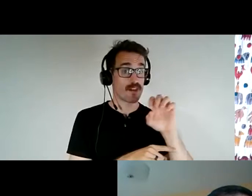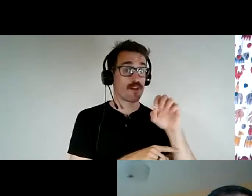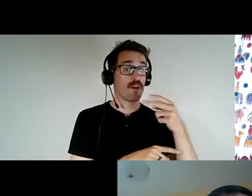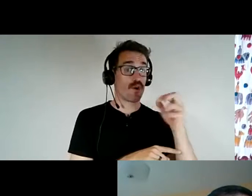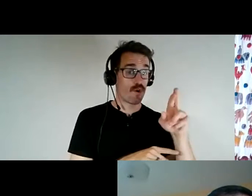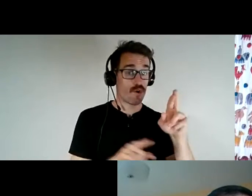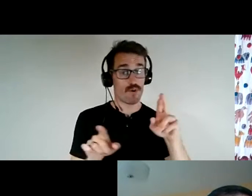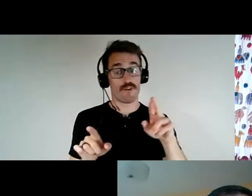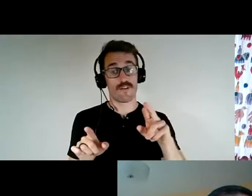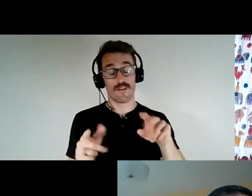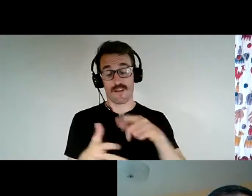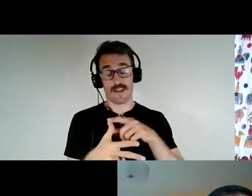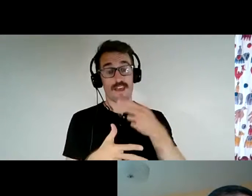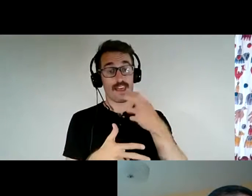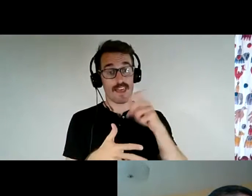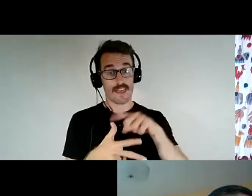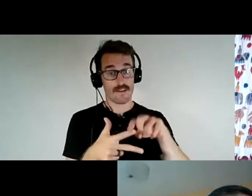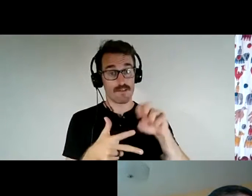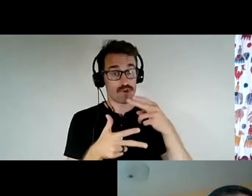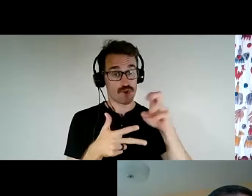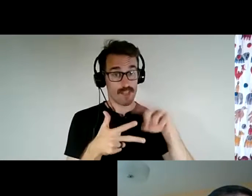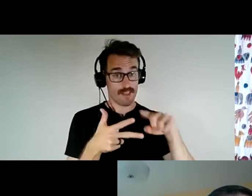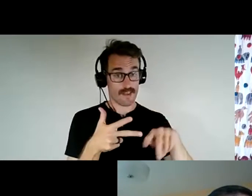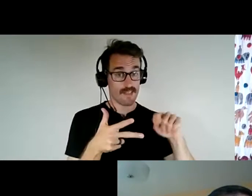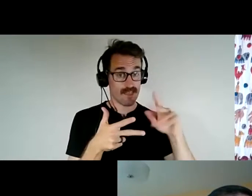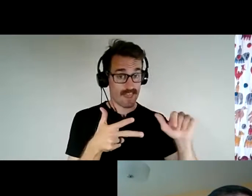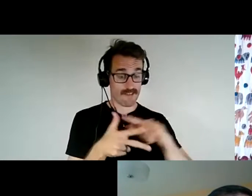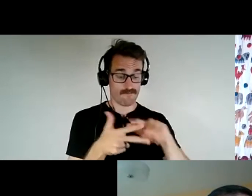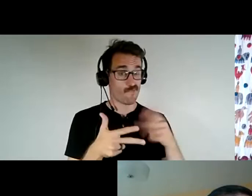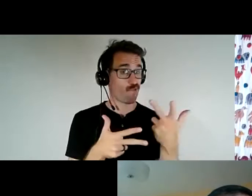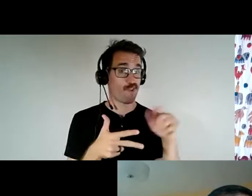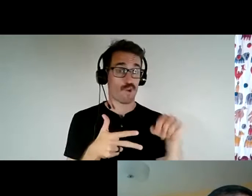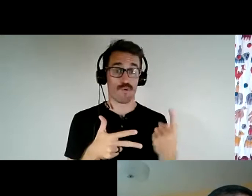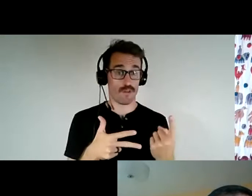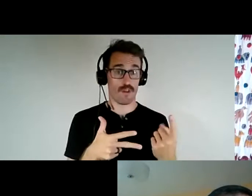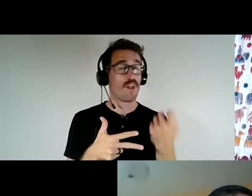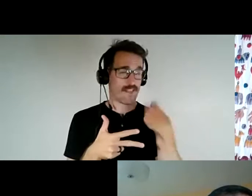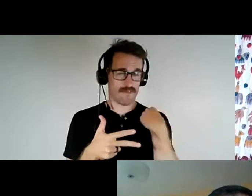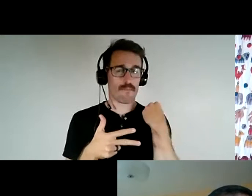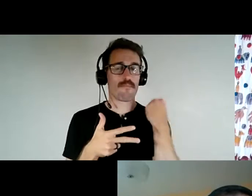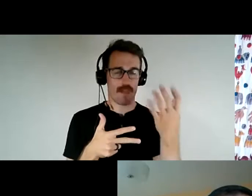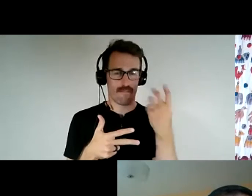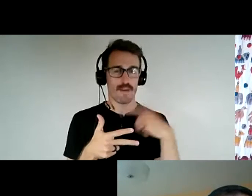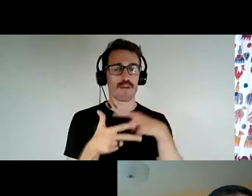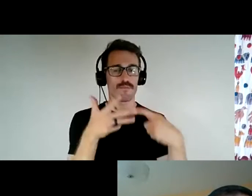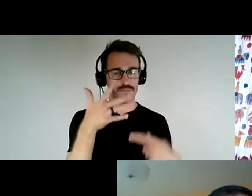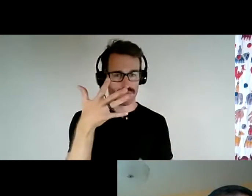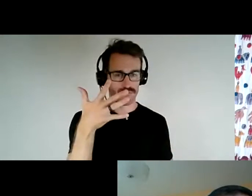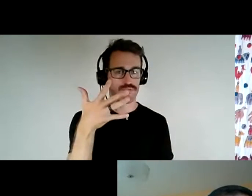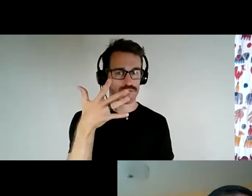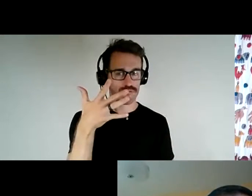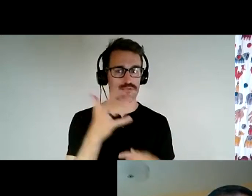just three of them, three of the terms, but there are many others. And so, like I